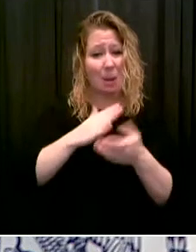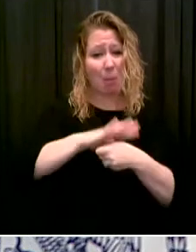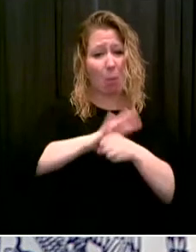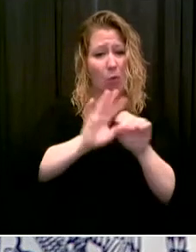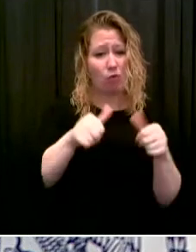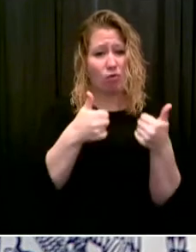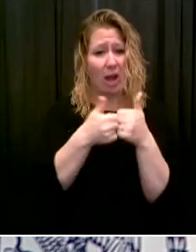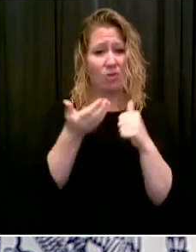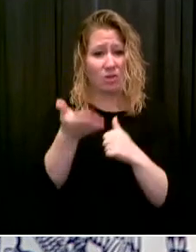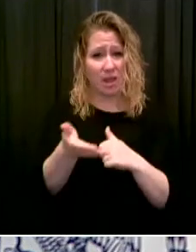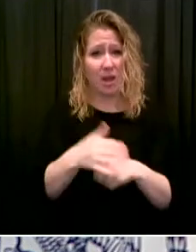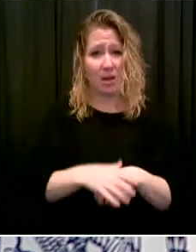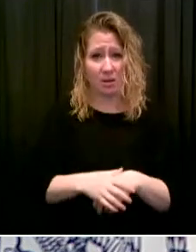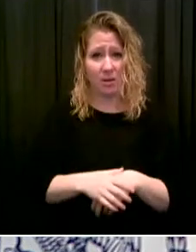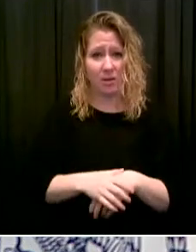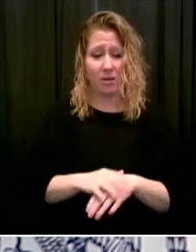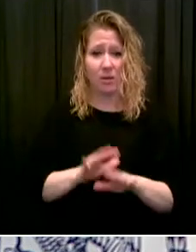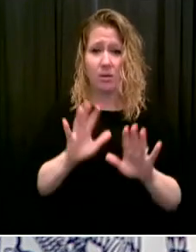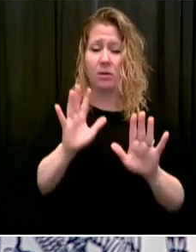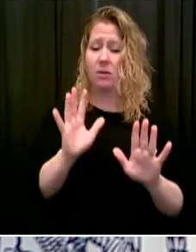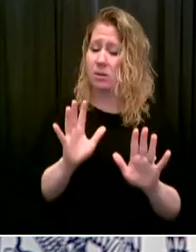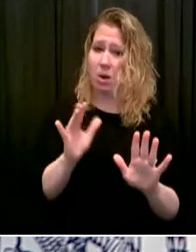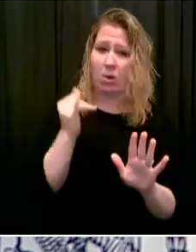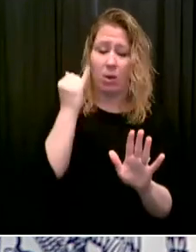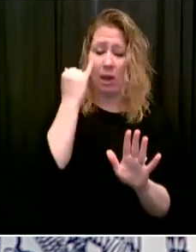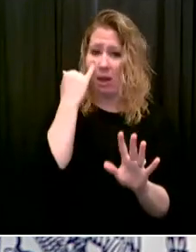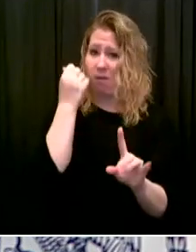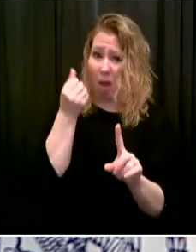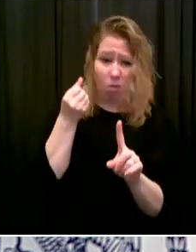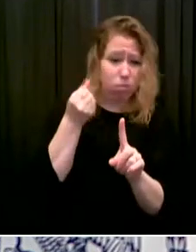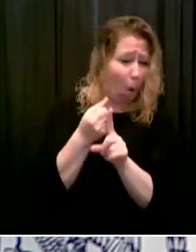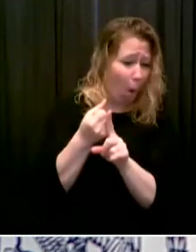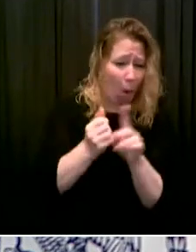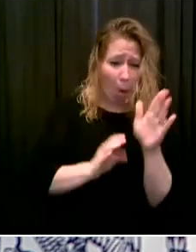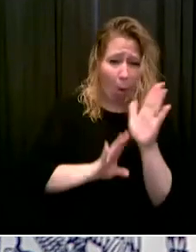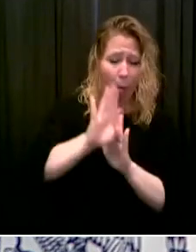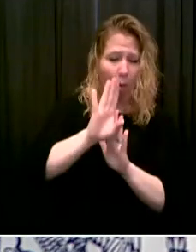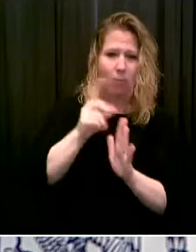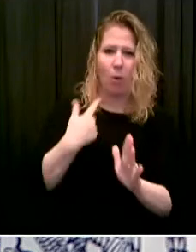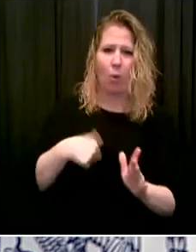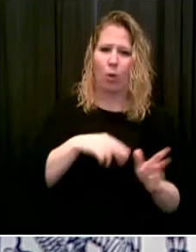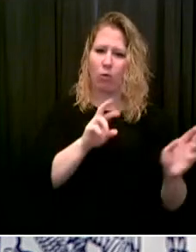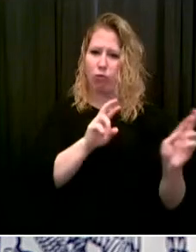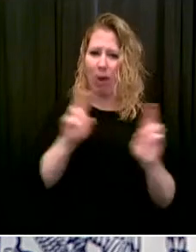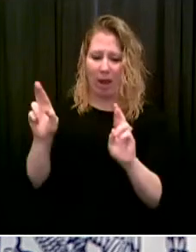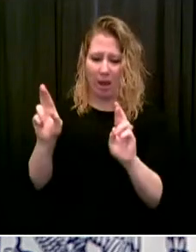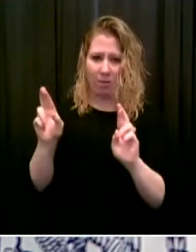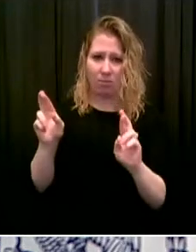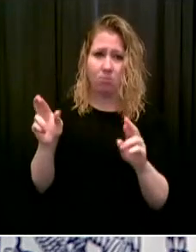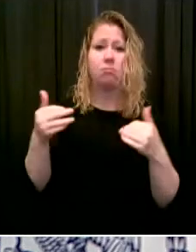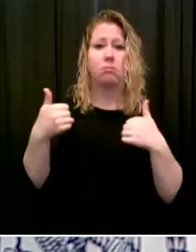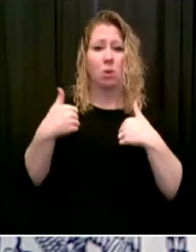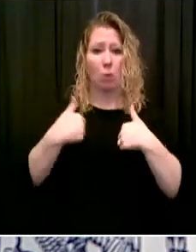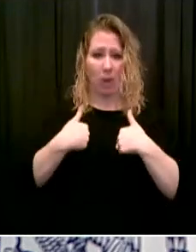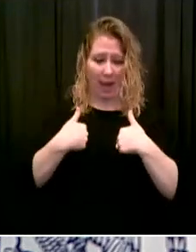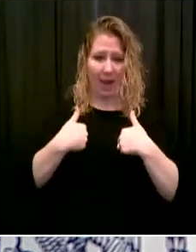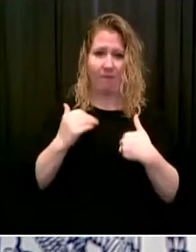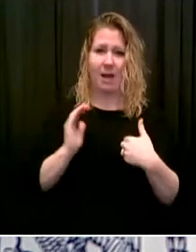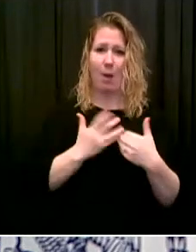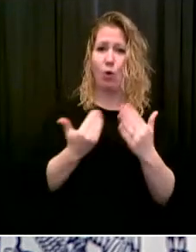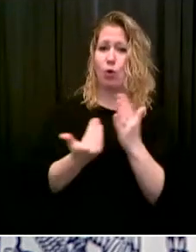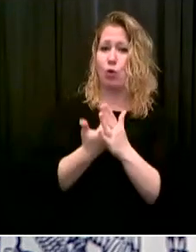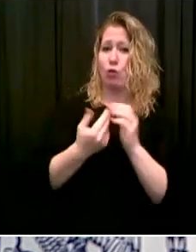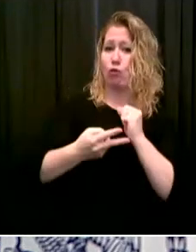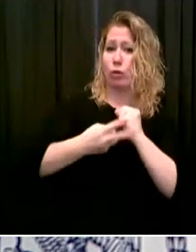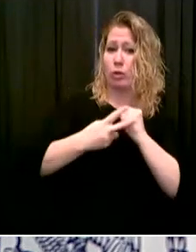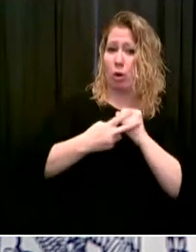God forbid, there's something else we have to do, that we are well positioned to do it. We obviously have a strategic reserve we've built up. All of these pieces have